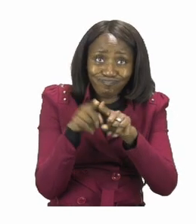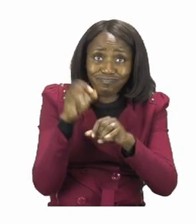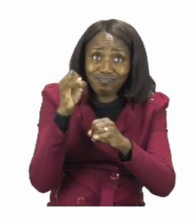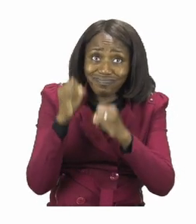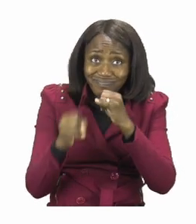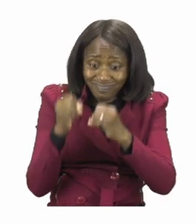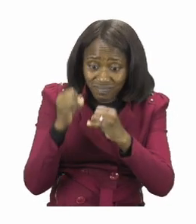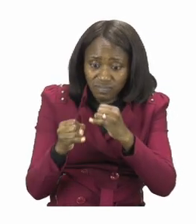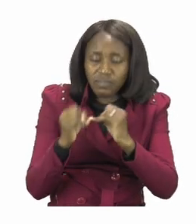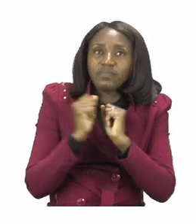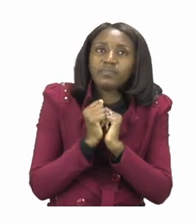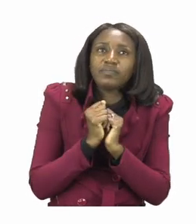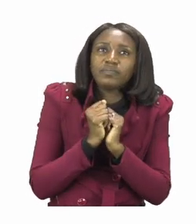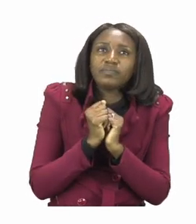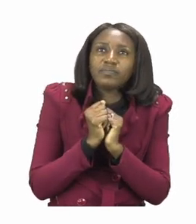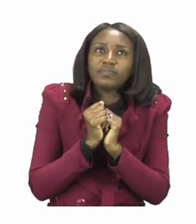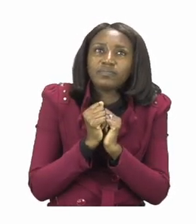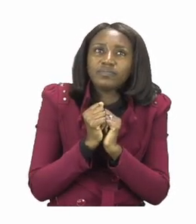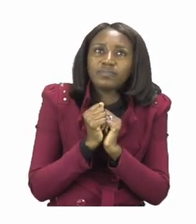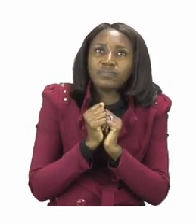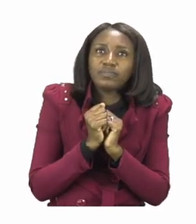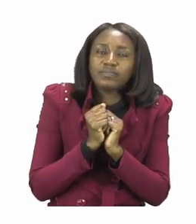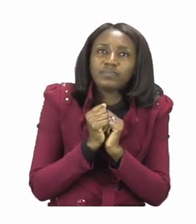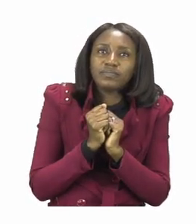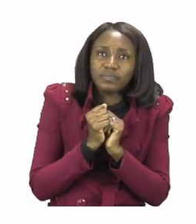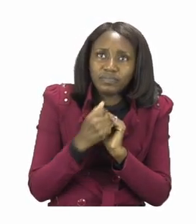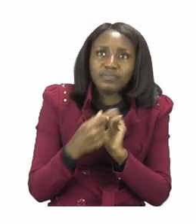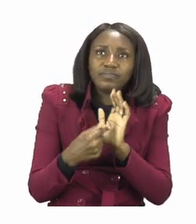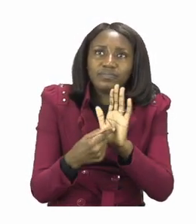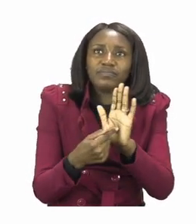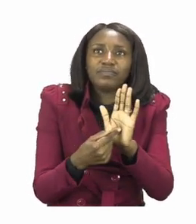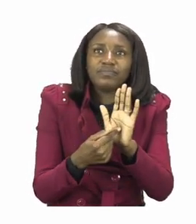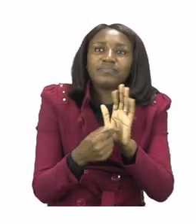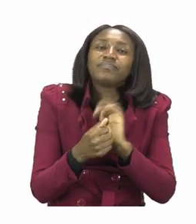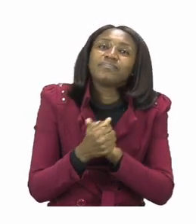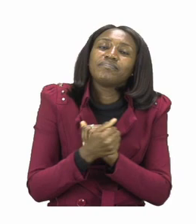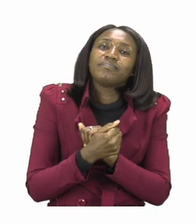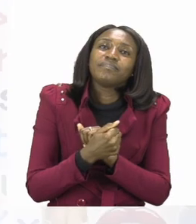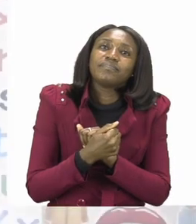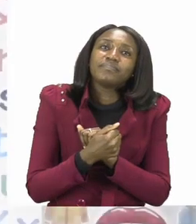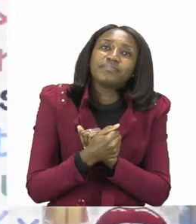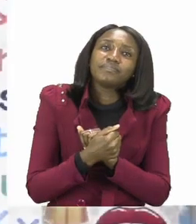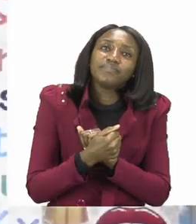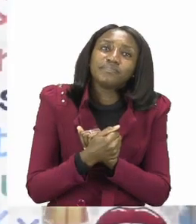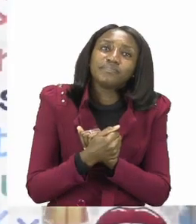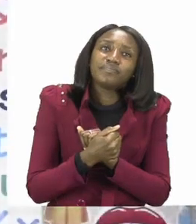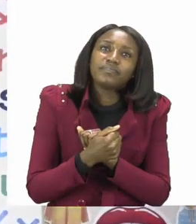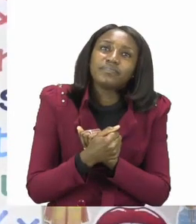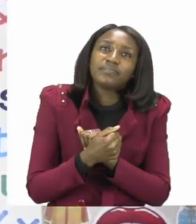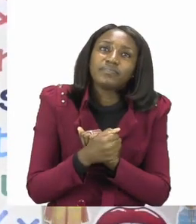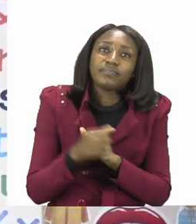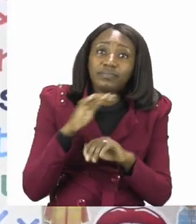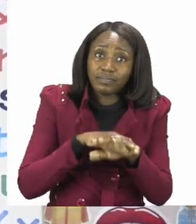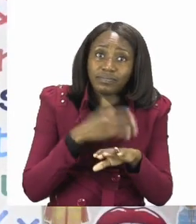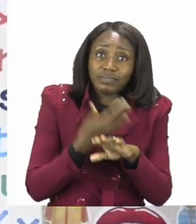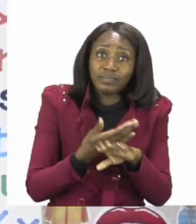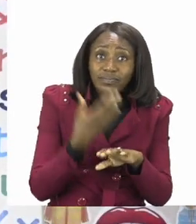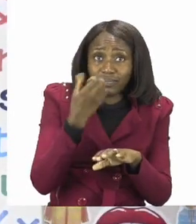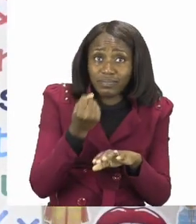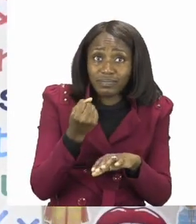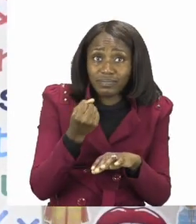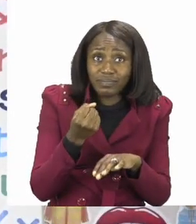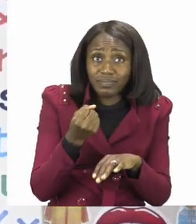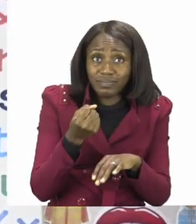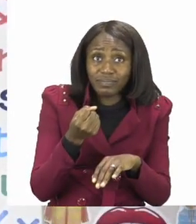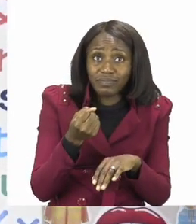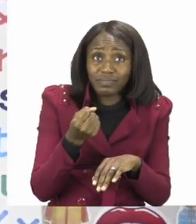we're going to do the last part together and try and find all the words that rhyme. I have the same part on the